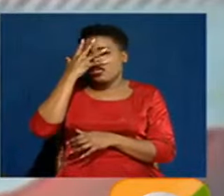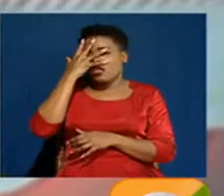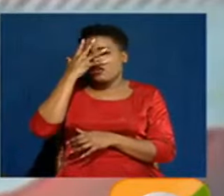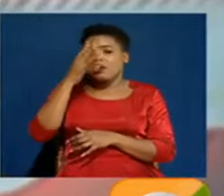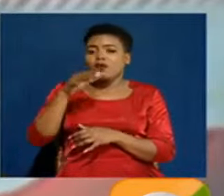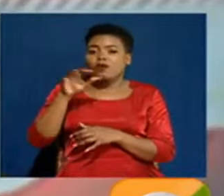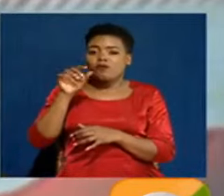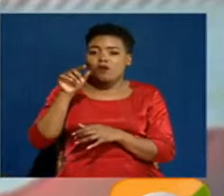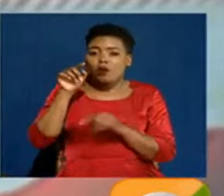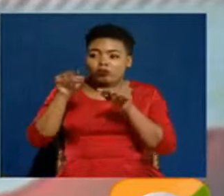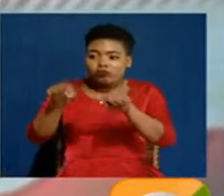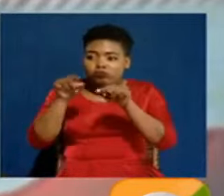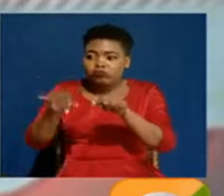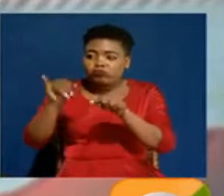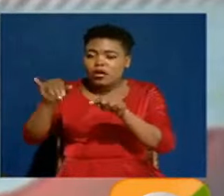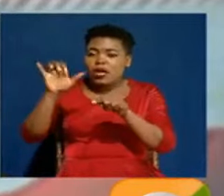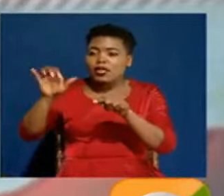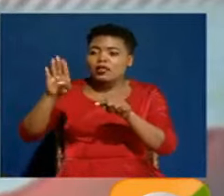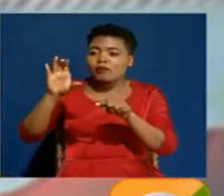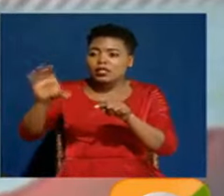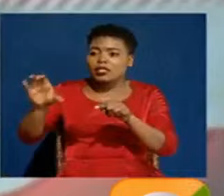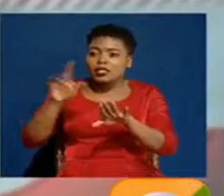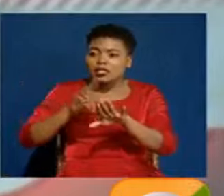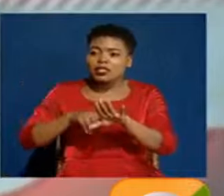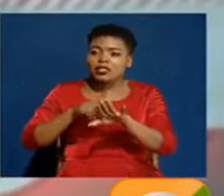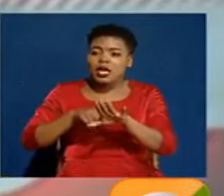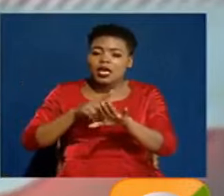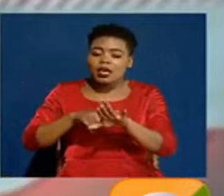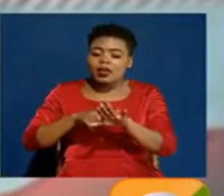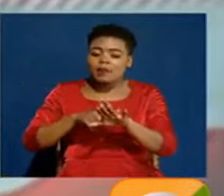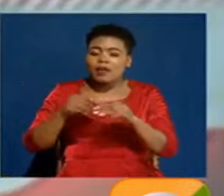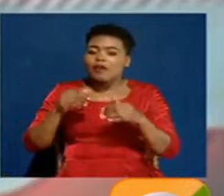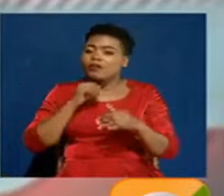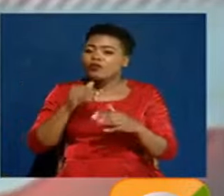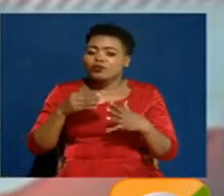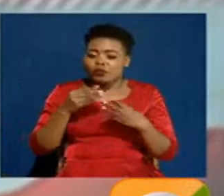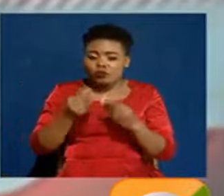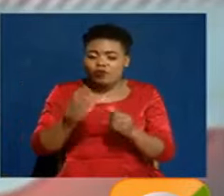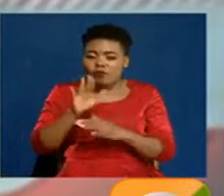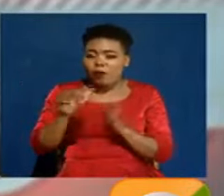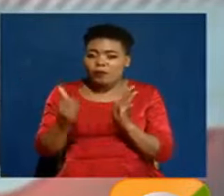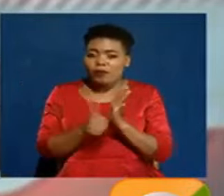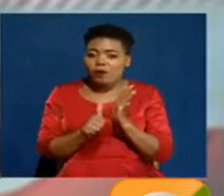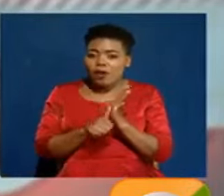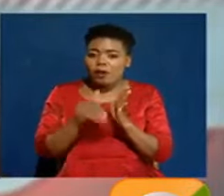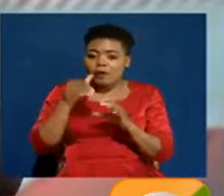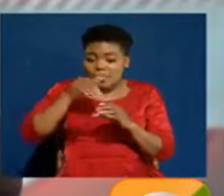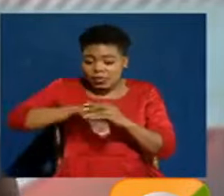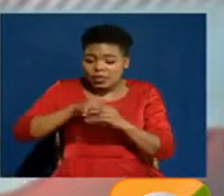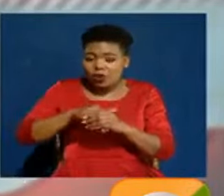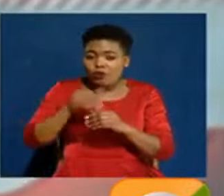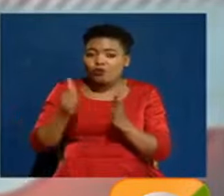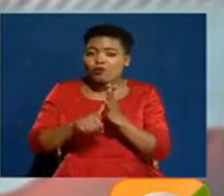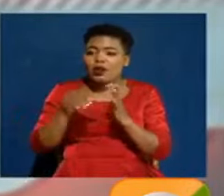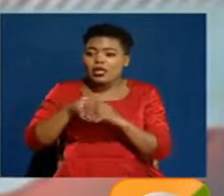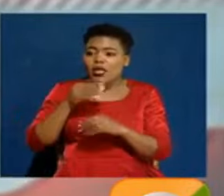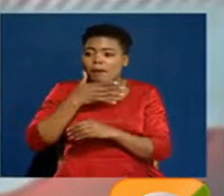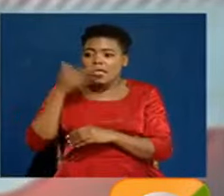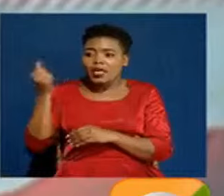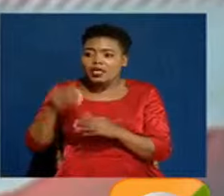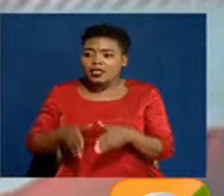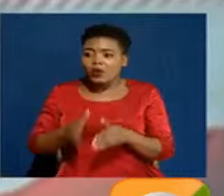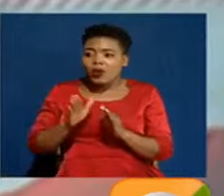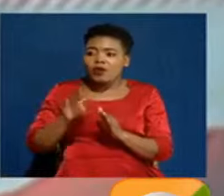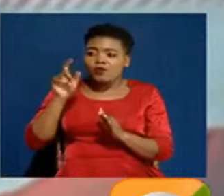IEBC when they cannot be able to deliberate their own internal issues in a better way. And of course, then in the longer run, we have to look